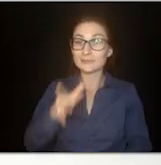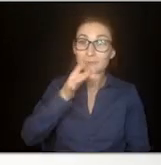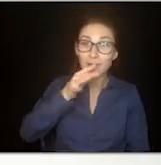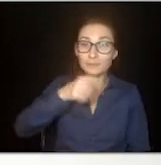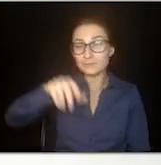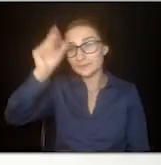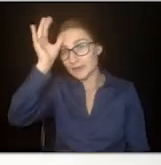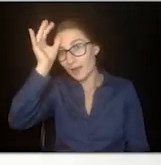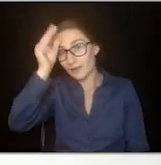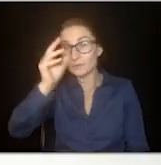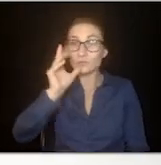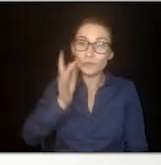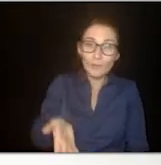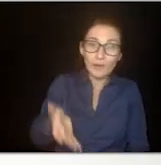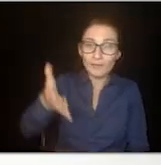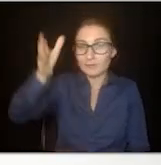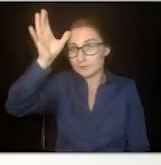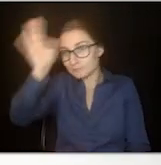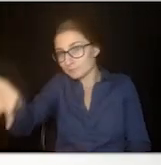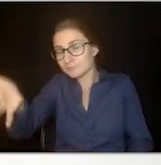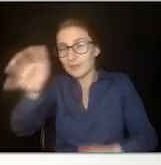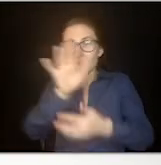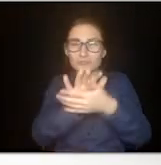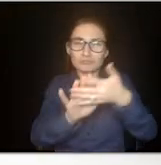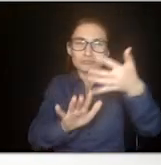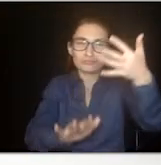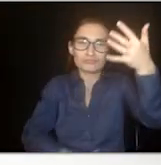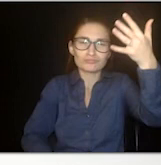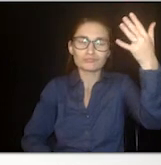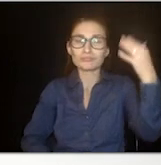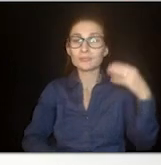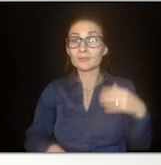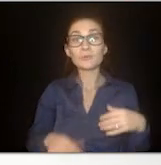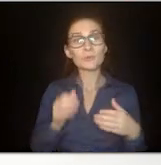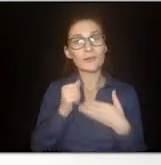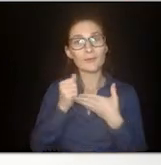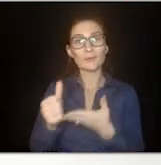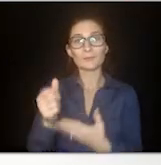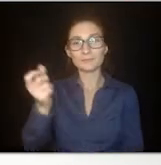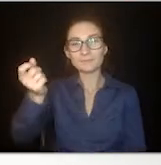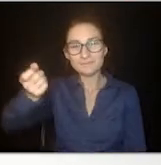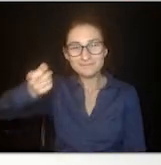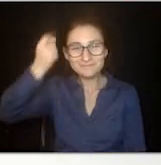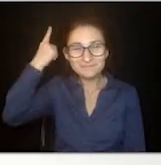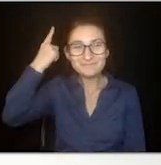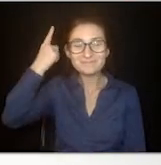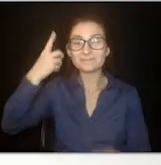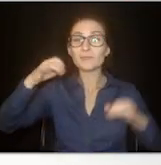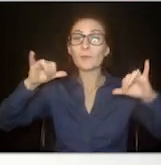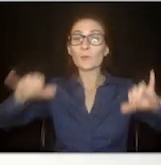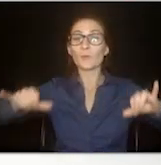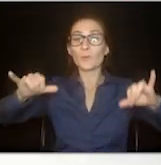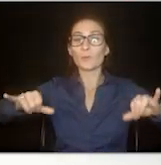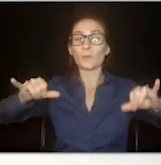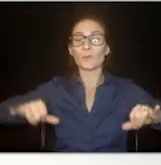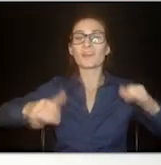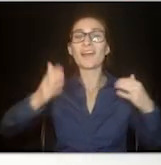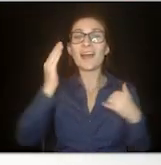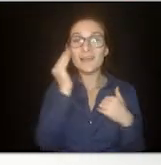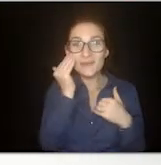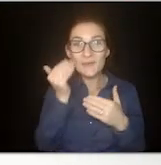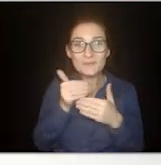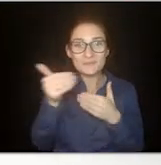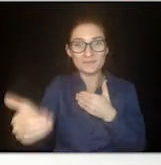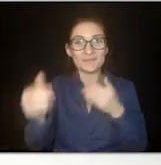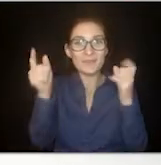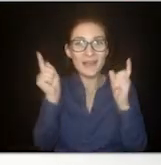dad doing it, grandma doing it. Again, you're building it and you're helping them understand that,